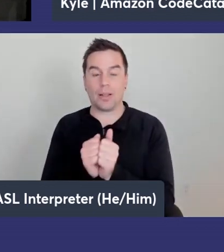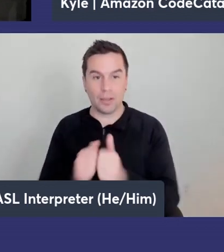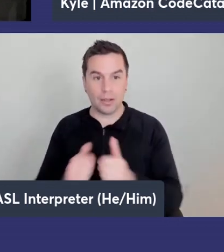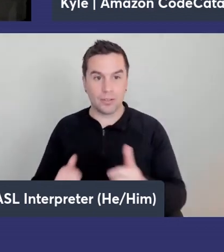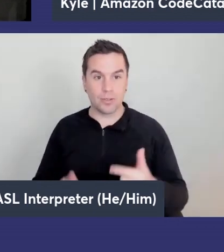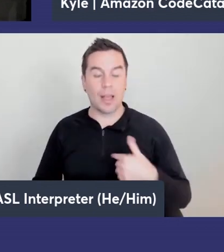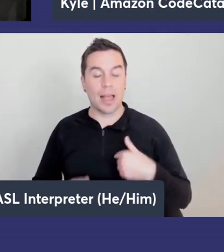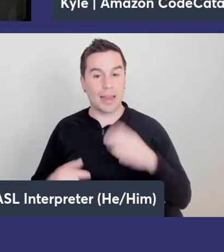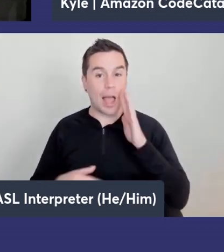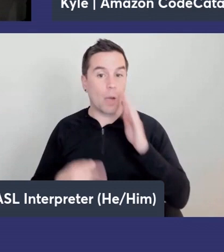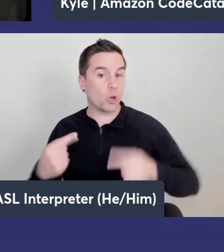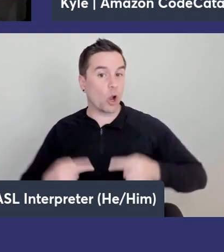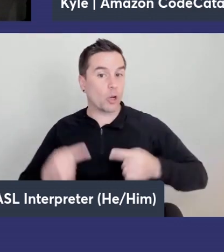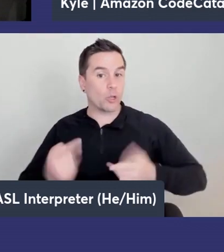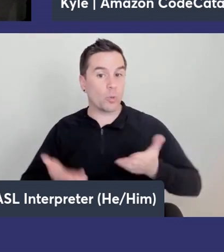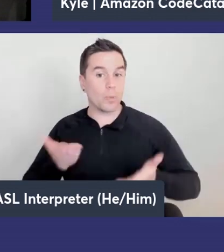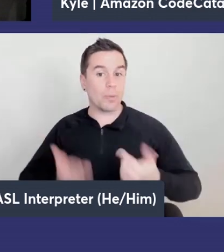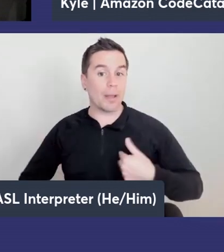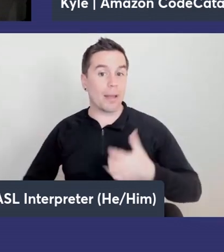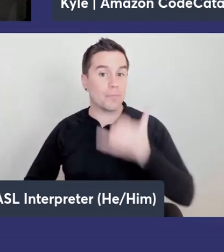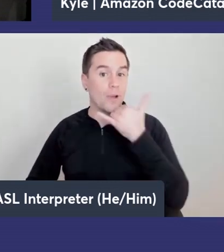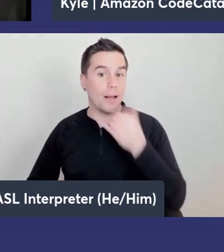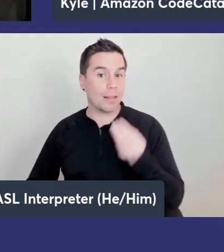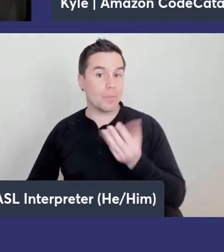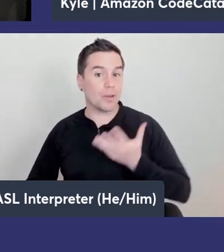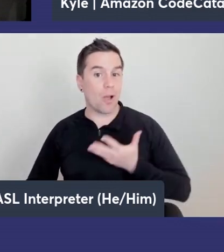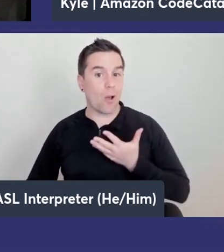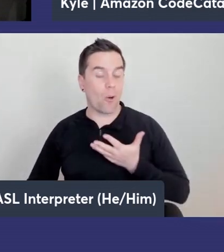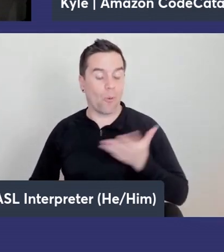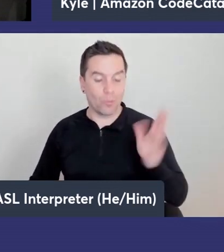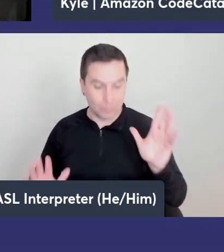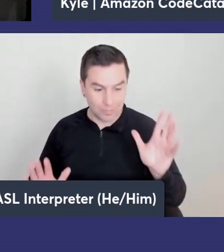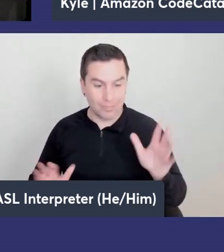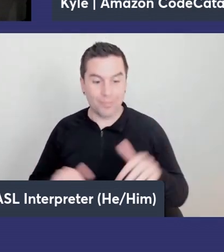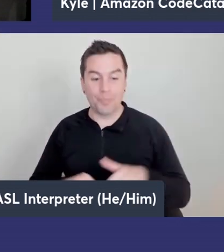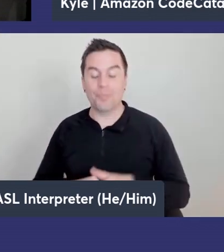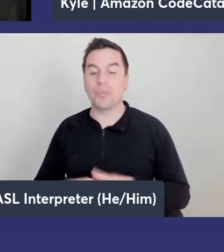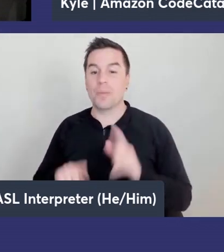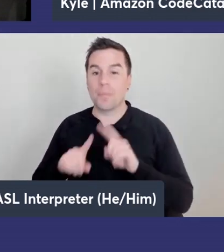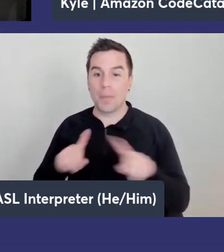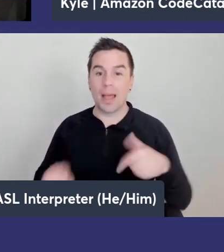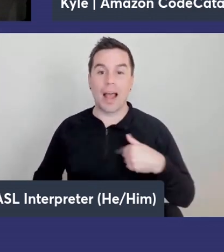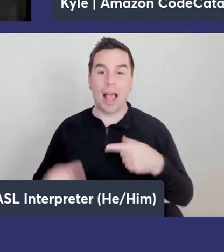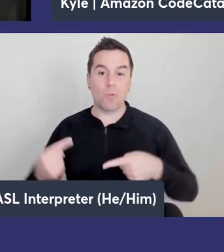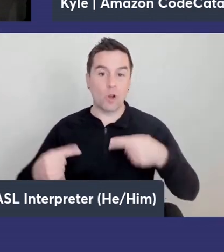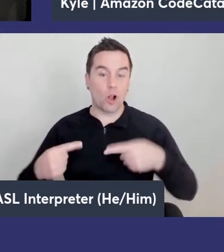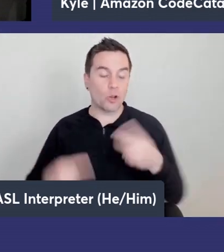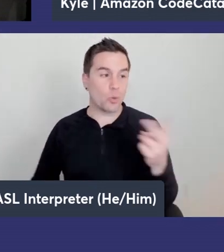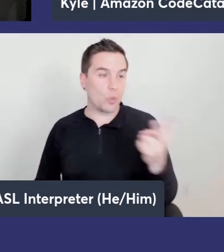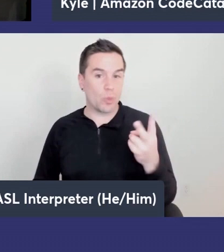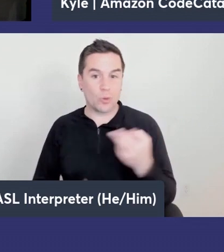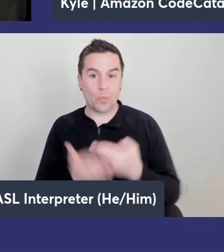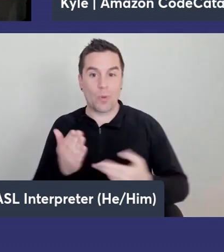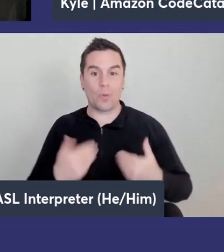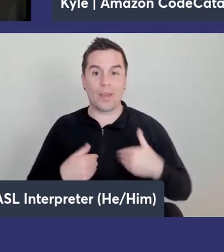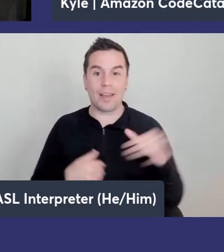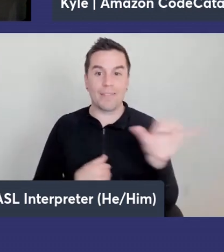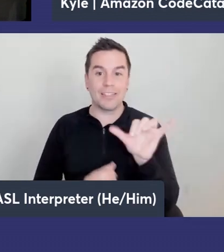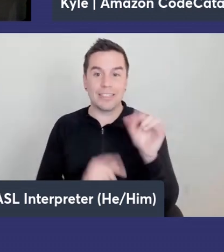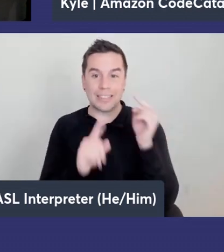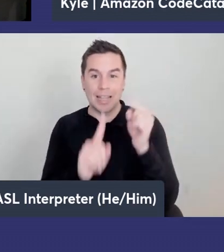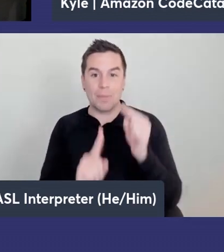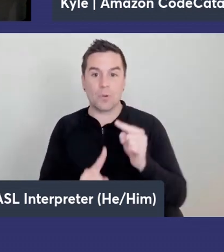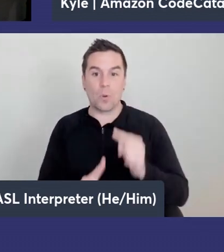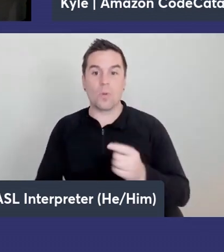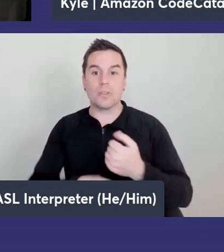if I'm wrong, you can just say no. That's just AM saying that. I would argue you both have the same goals of making